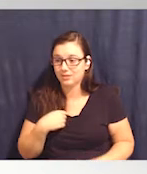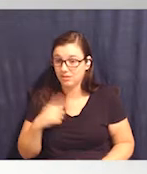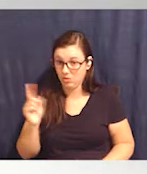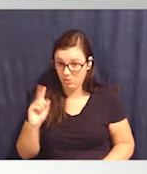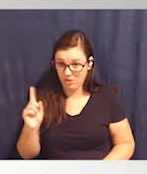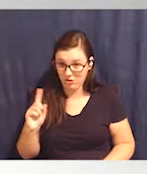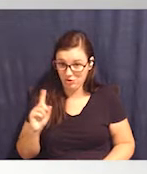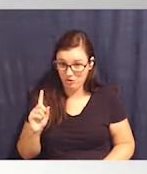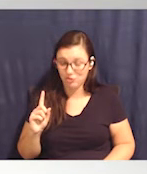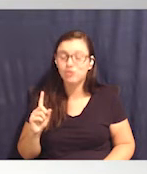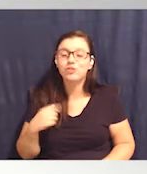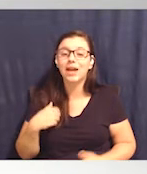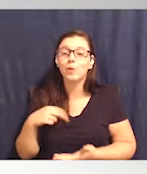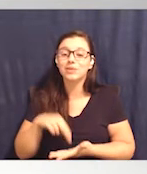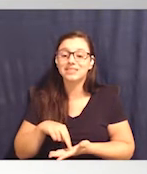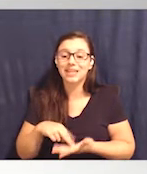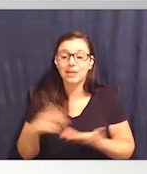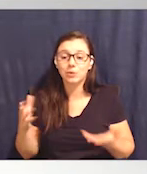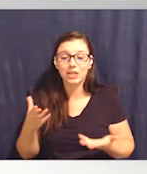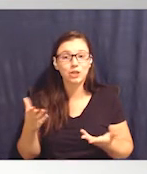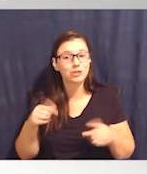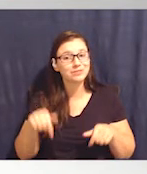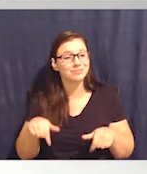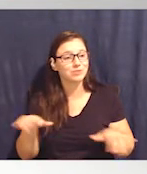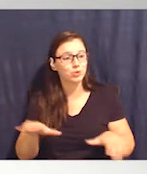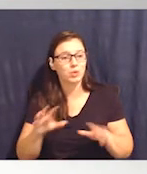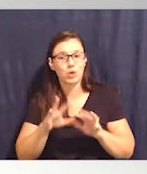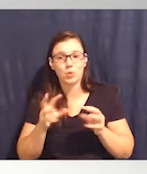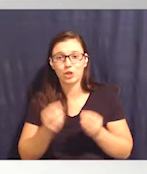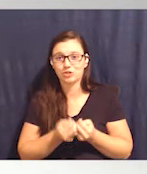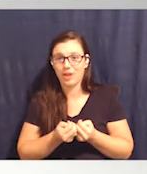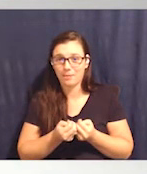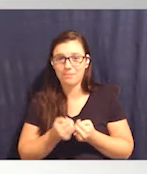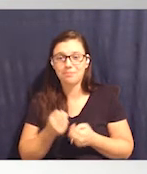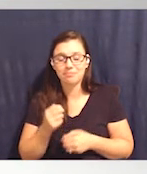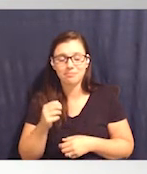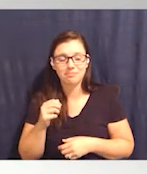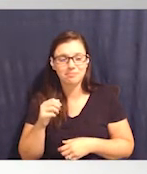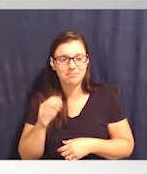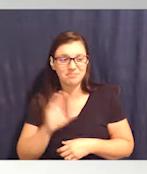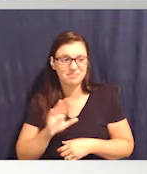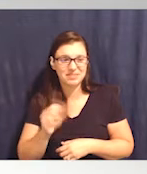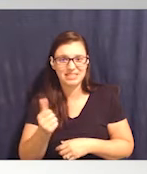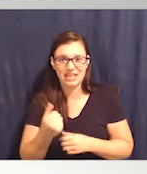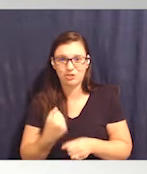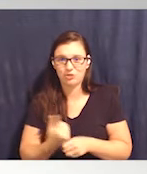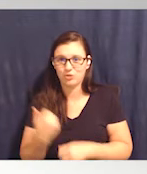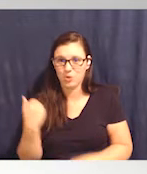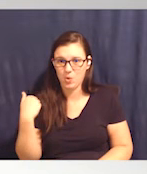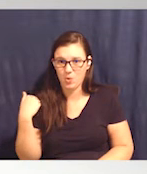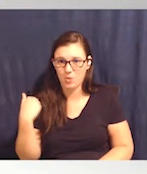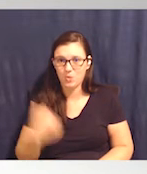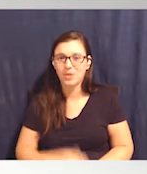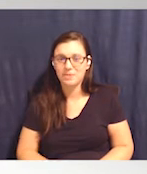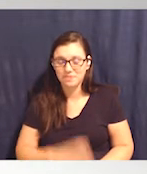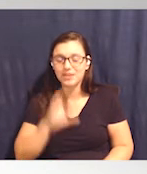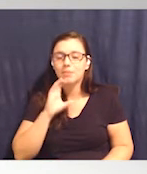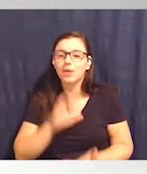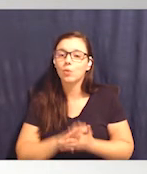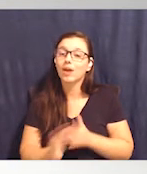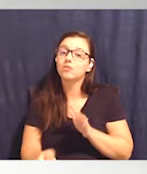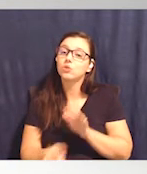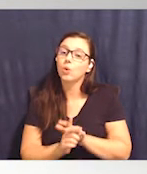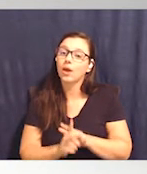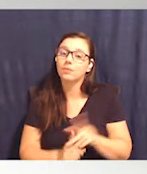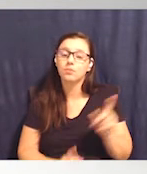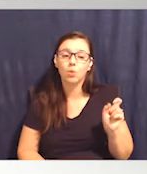here doing a workshop about 10 years ago. My wife showed up and walked in. We finished the